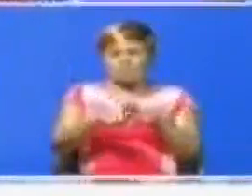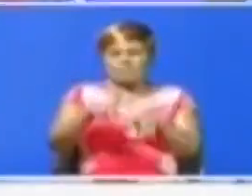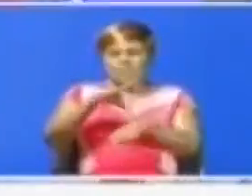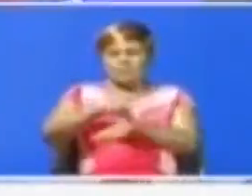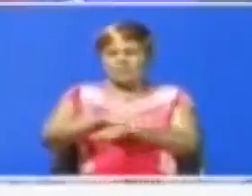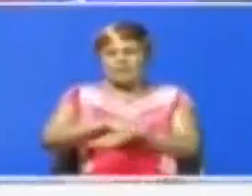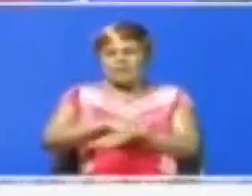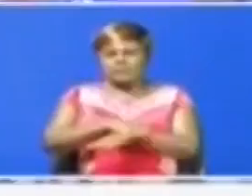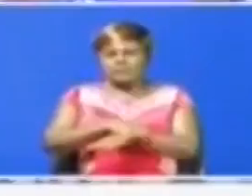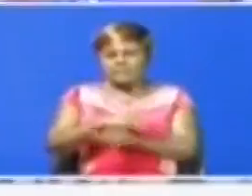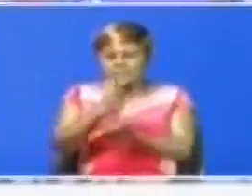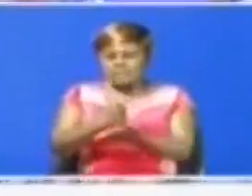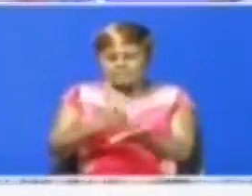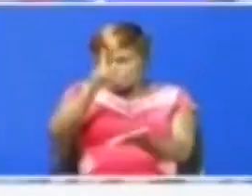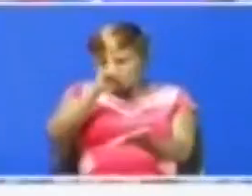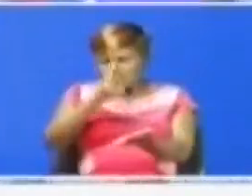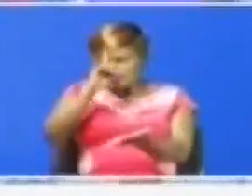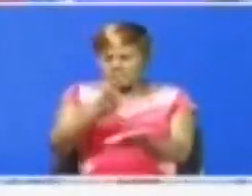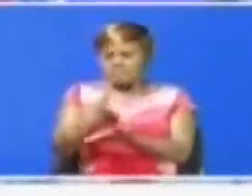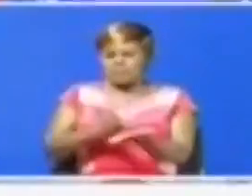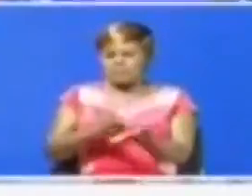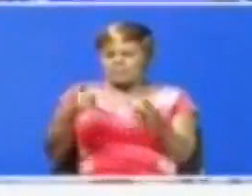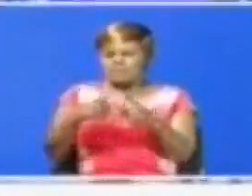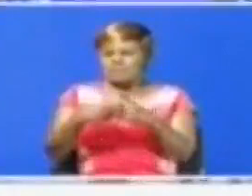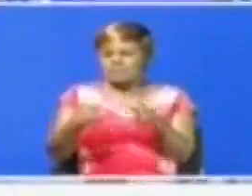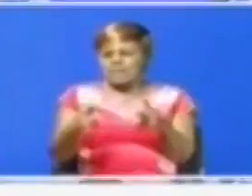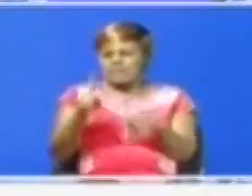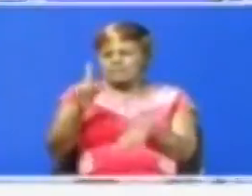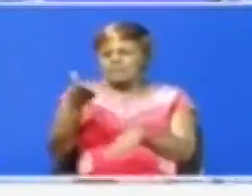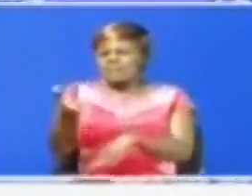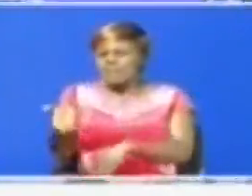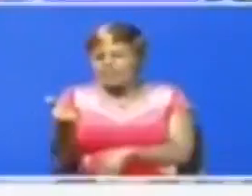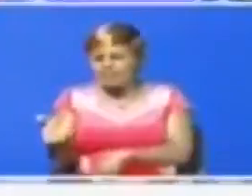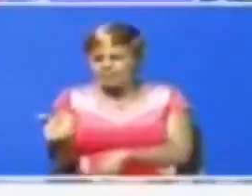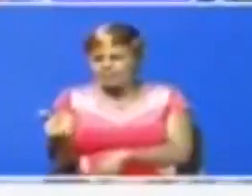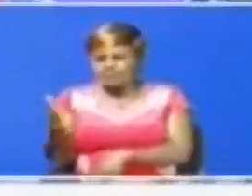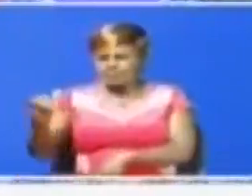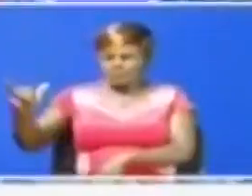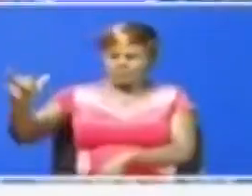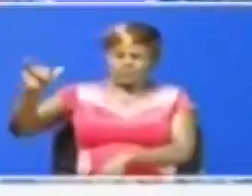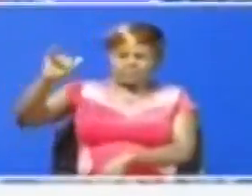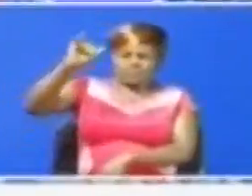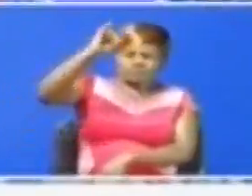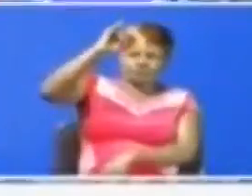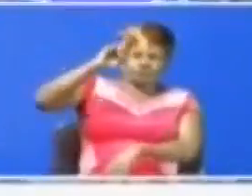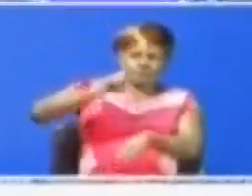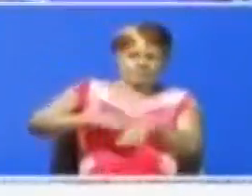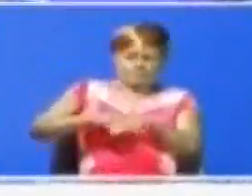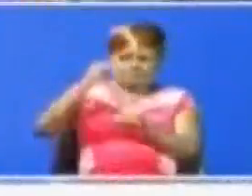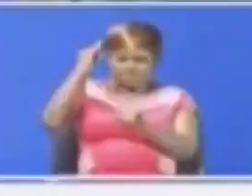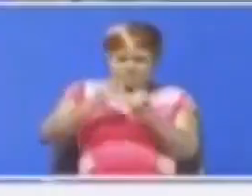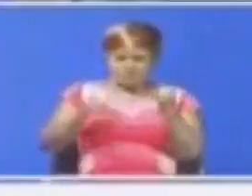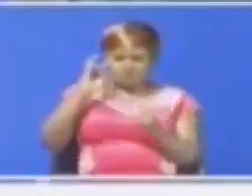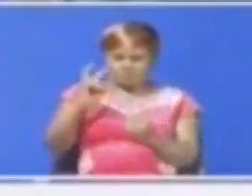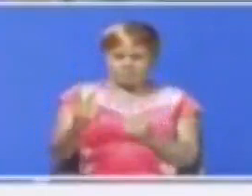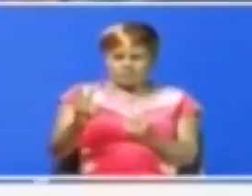that very critical part. And we are going to start at that point where Ndege ilionekana mara ya kwanza. That